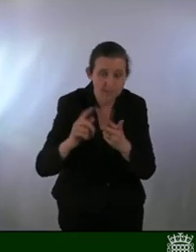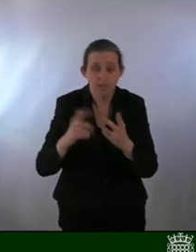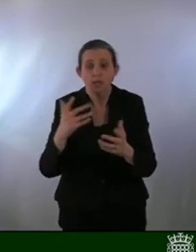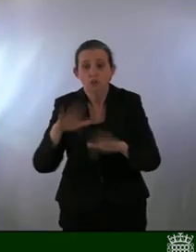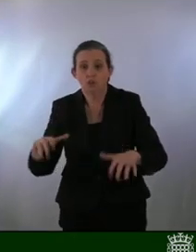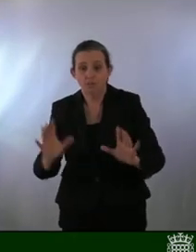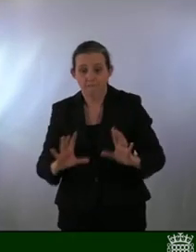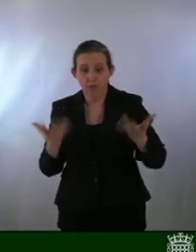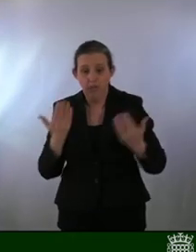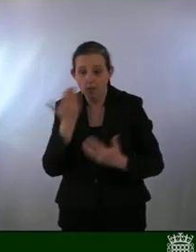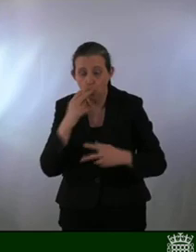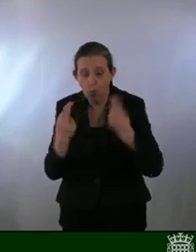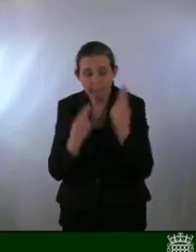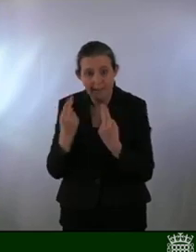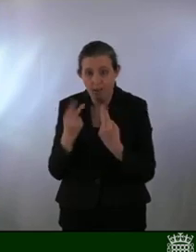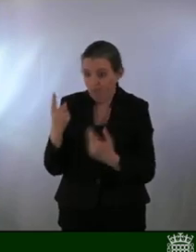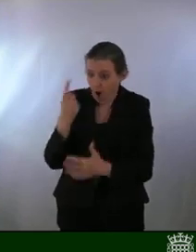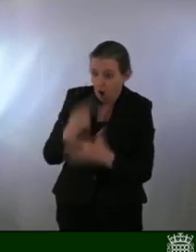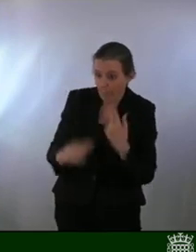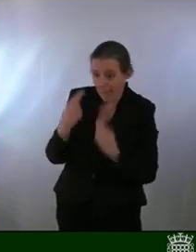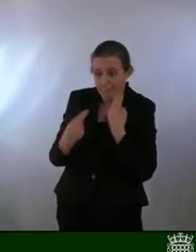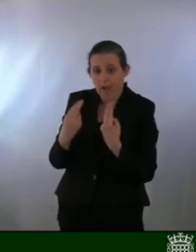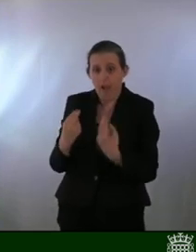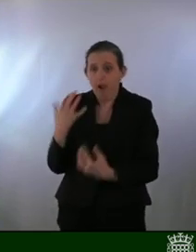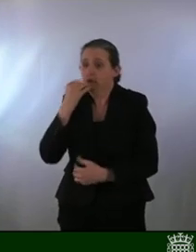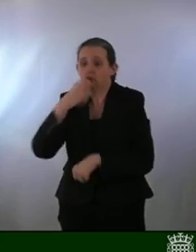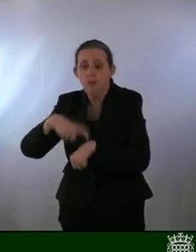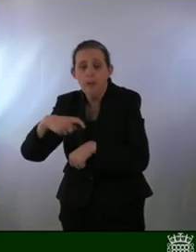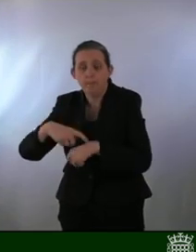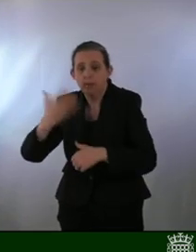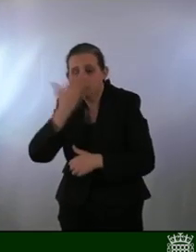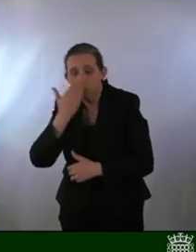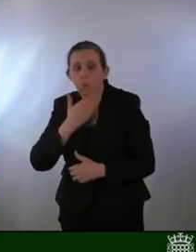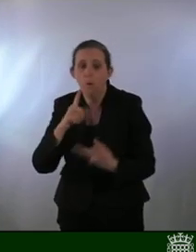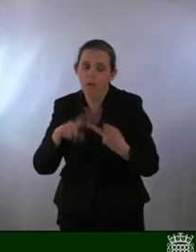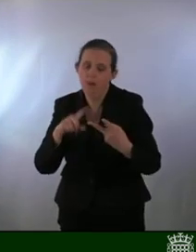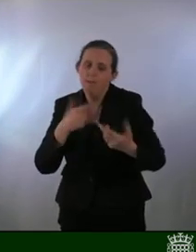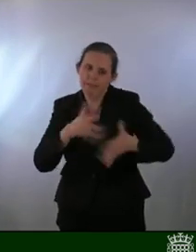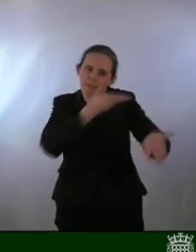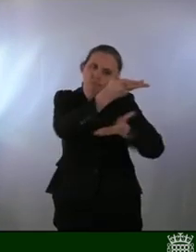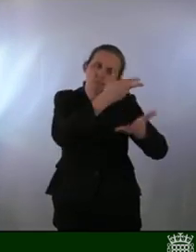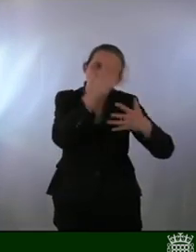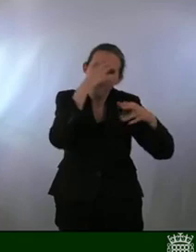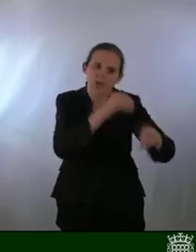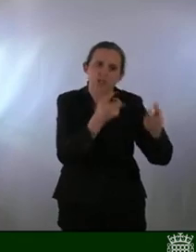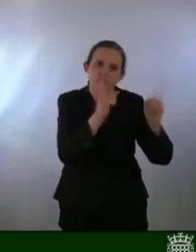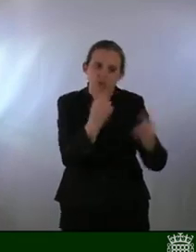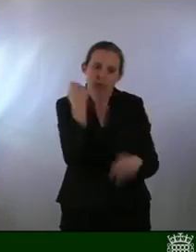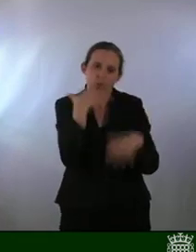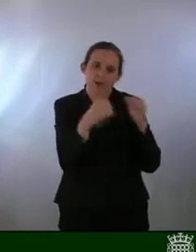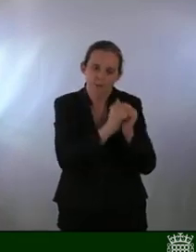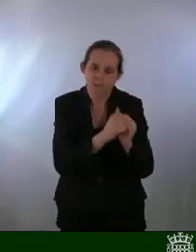cases their only meal, at lunchtime at school. And it's an issue I discussed with the Education Secretary over the weekend. Damien